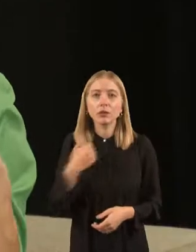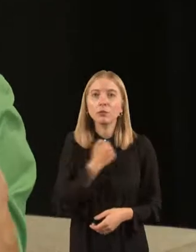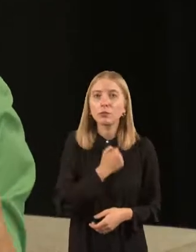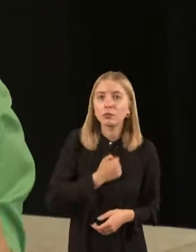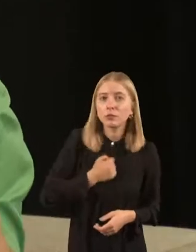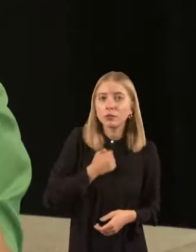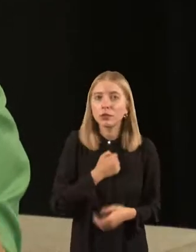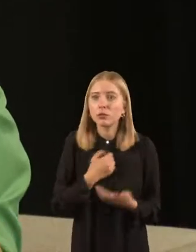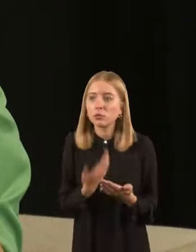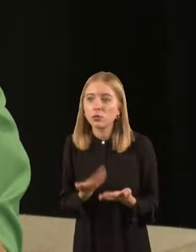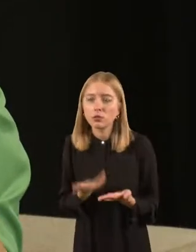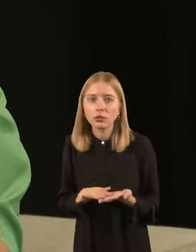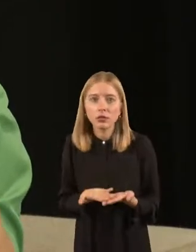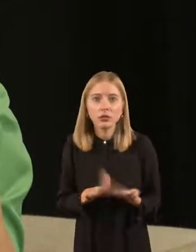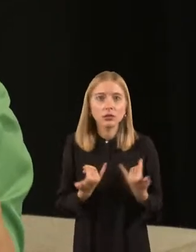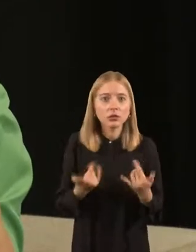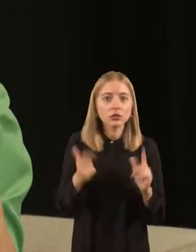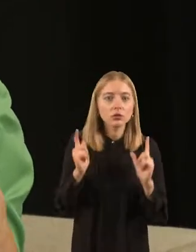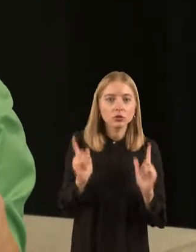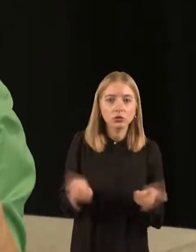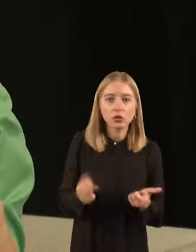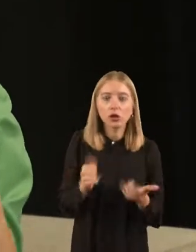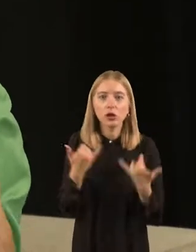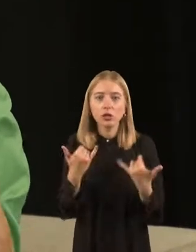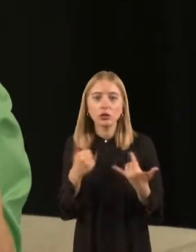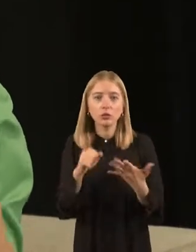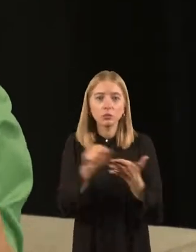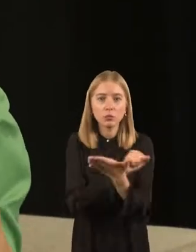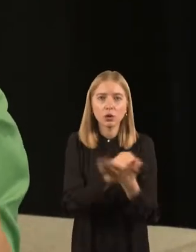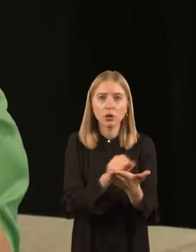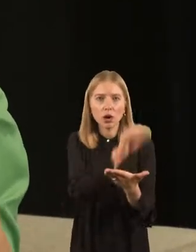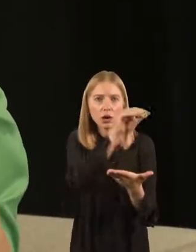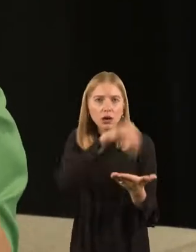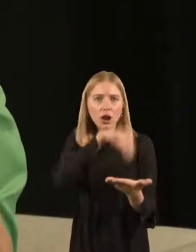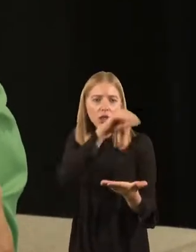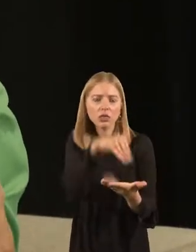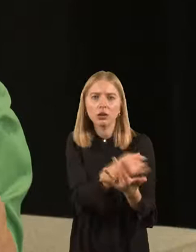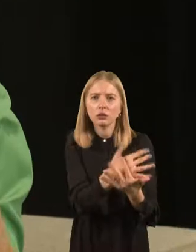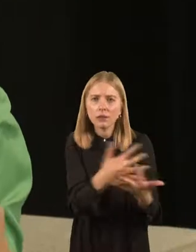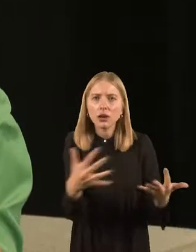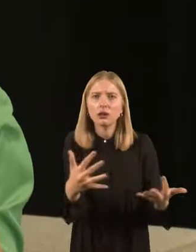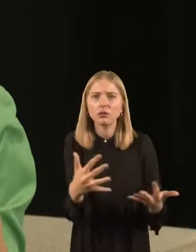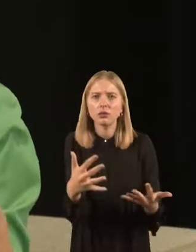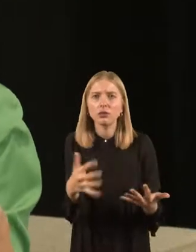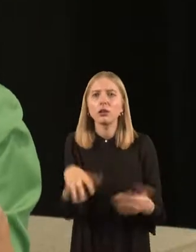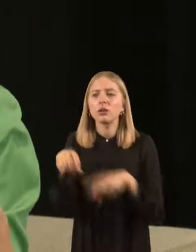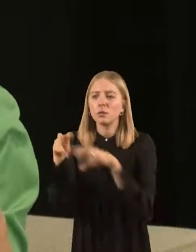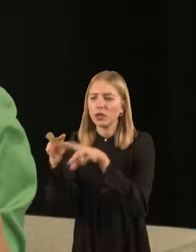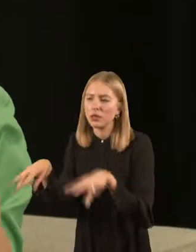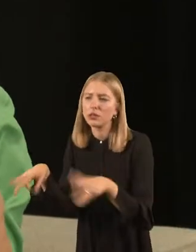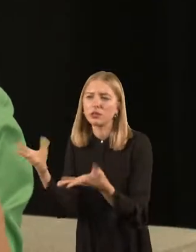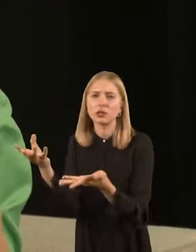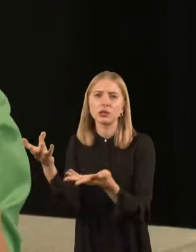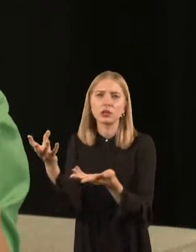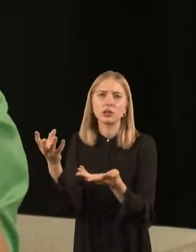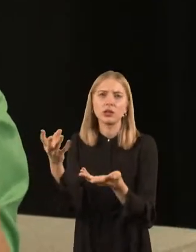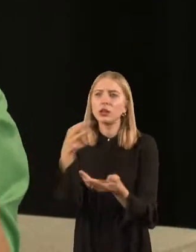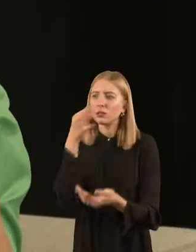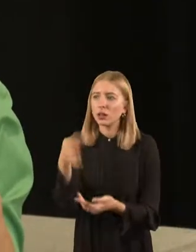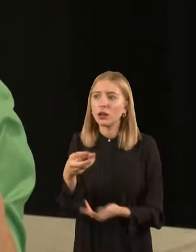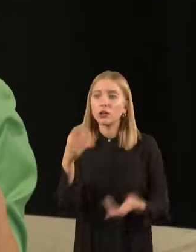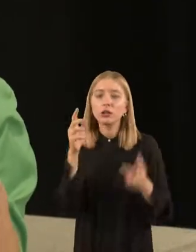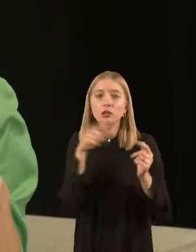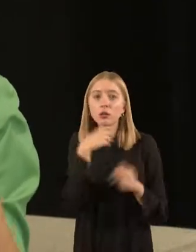less red tape as possible. And of course, there is a great